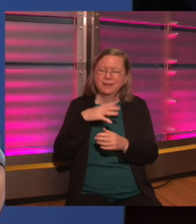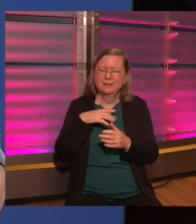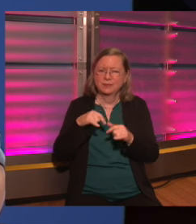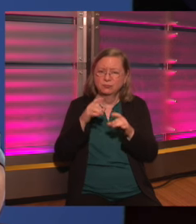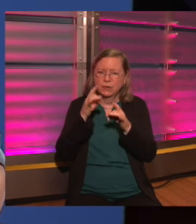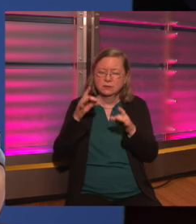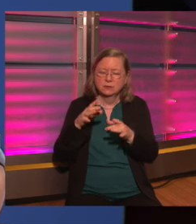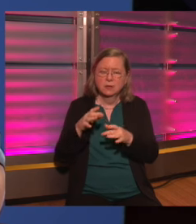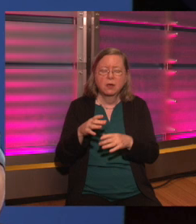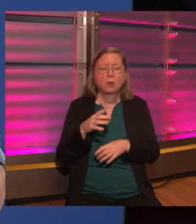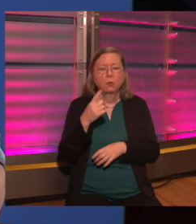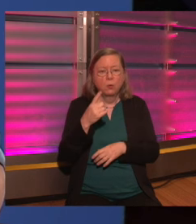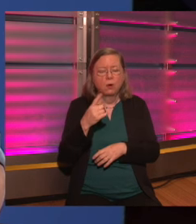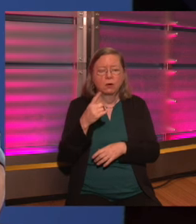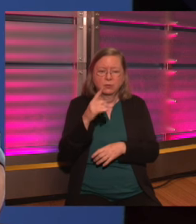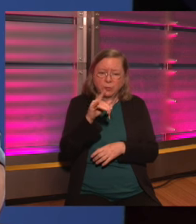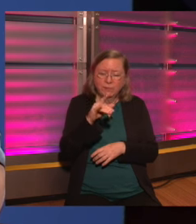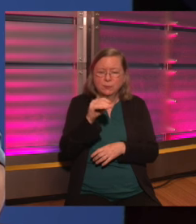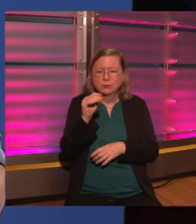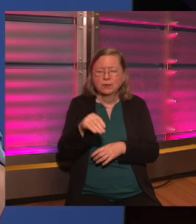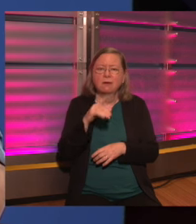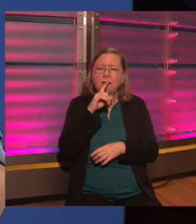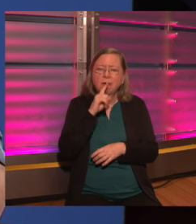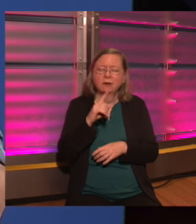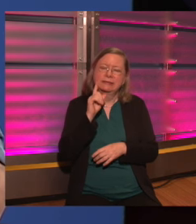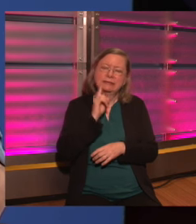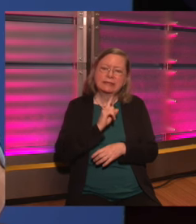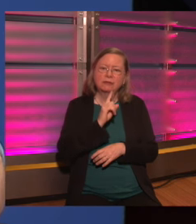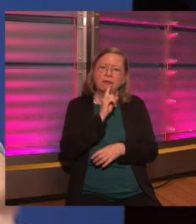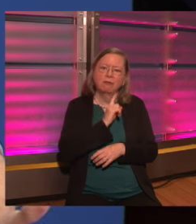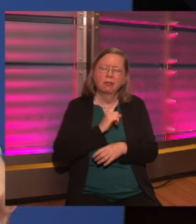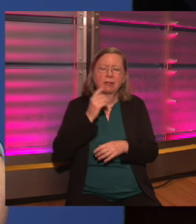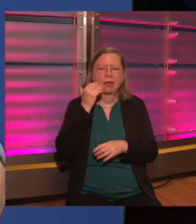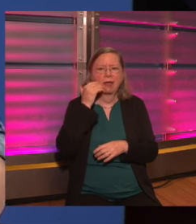head of household. And so you've got a lot of vulnerability, and they've got